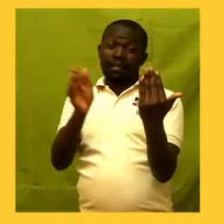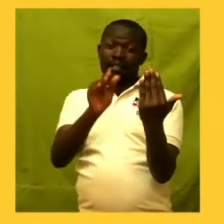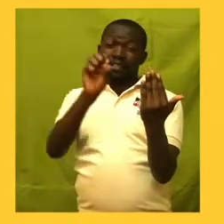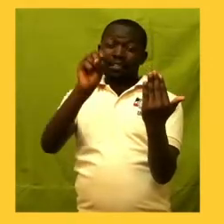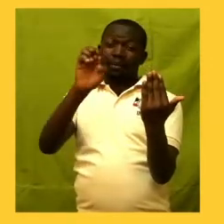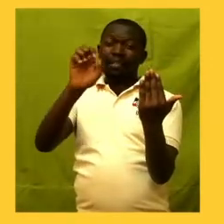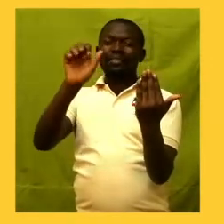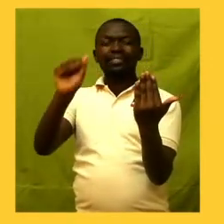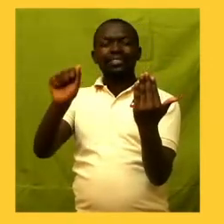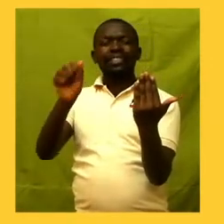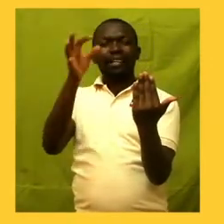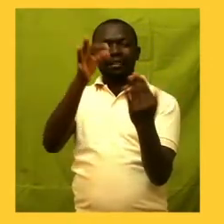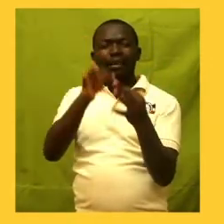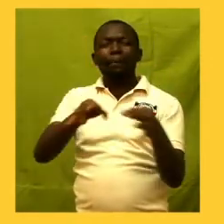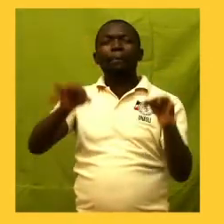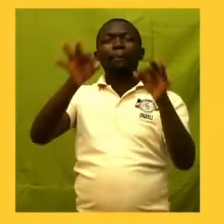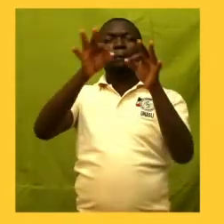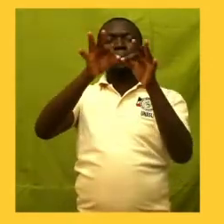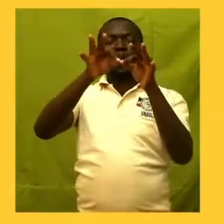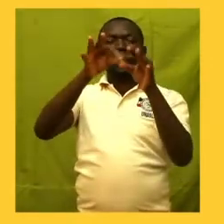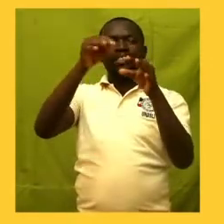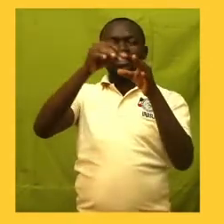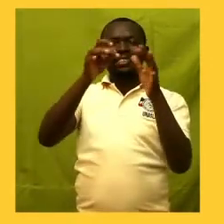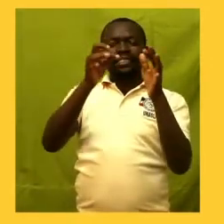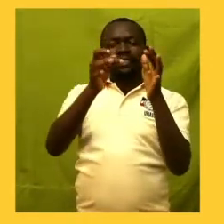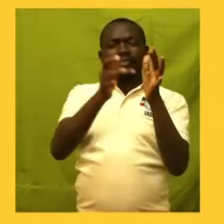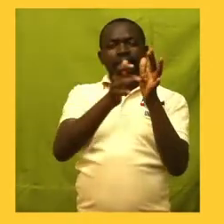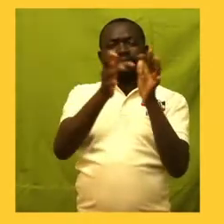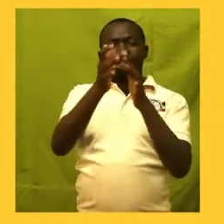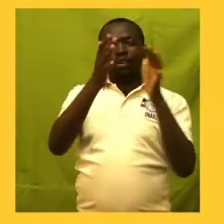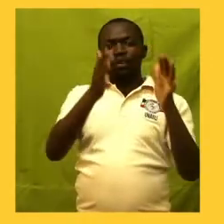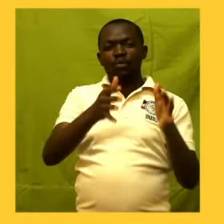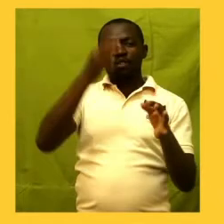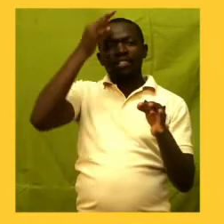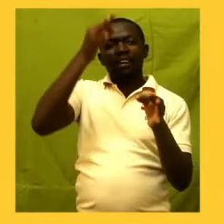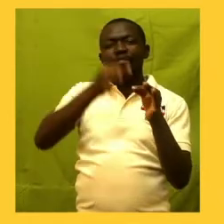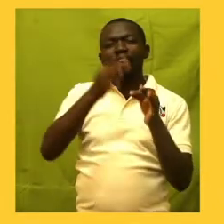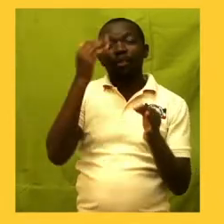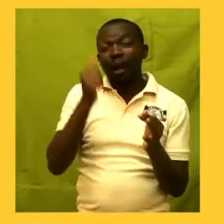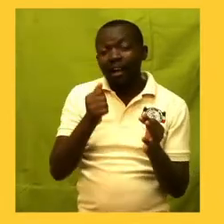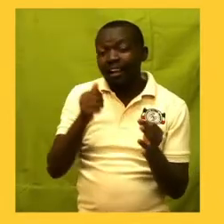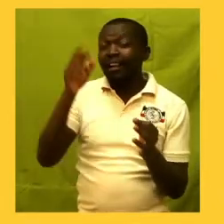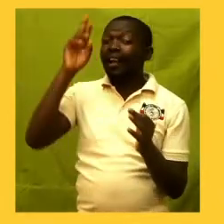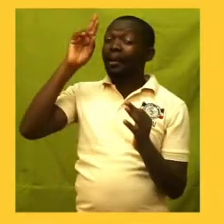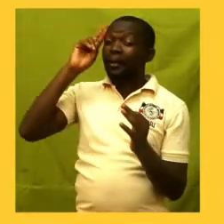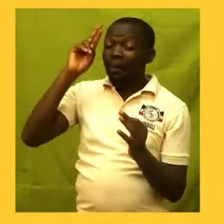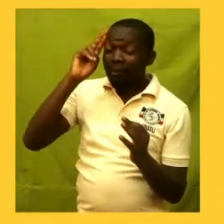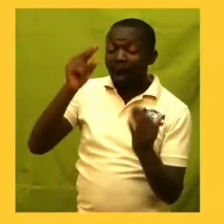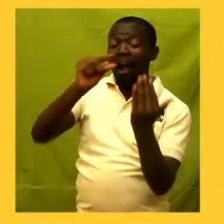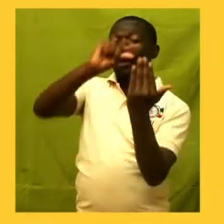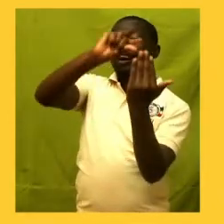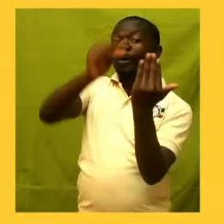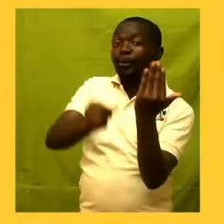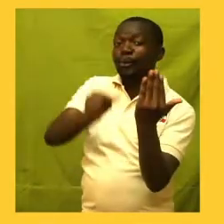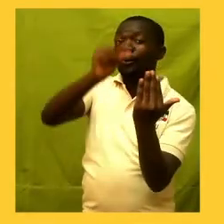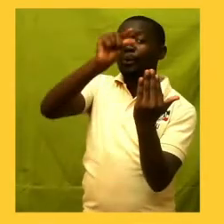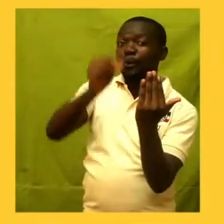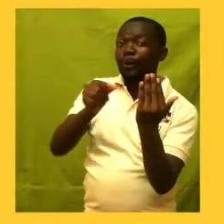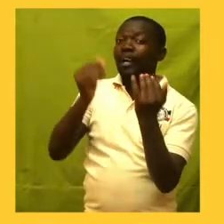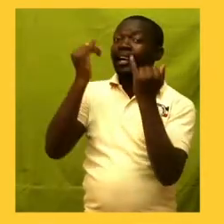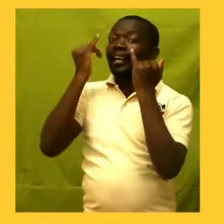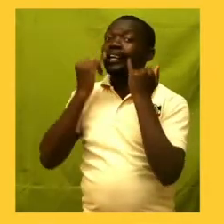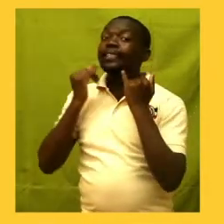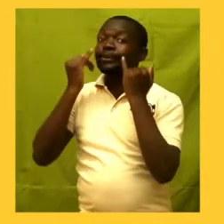We say that this is the sea that the children of Israel crossed from Egypt to